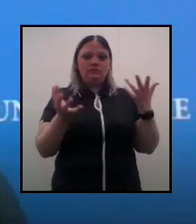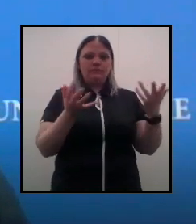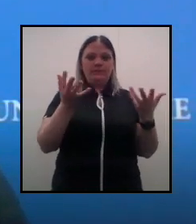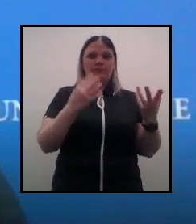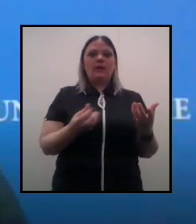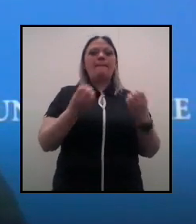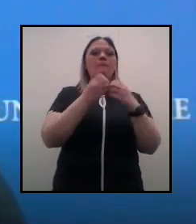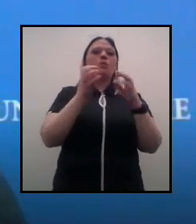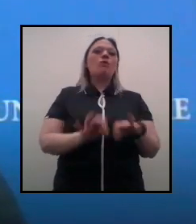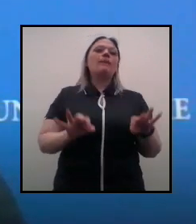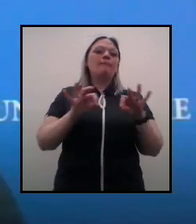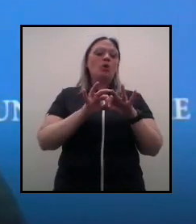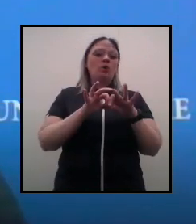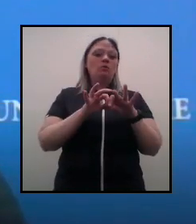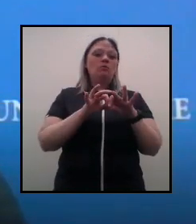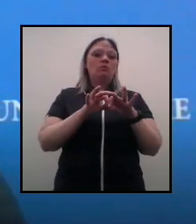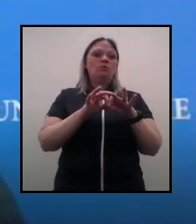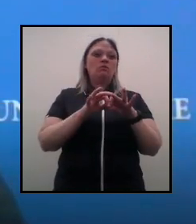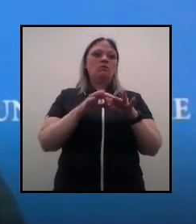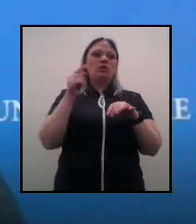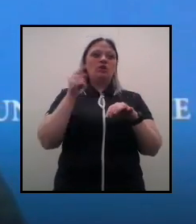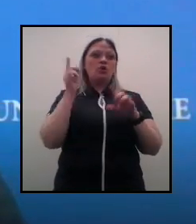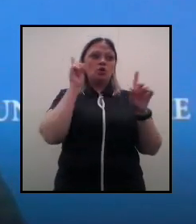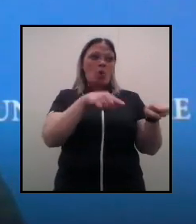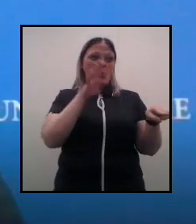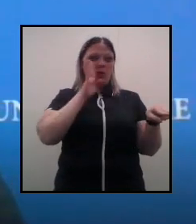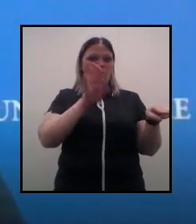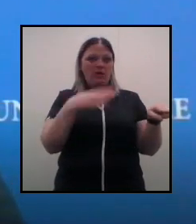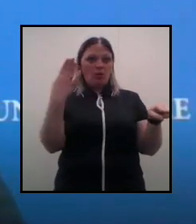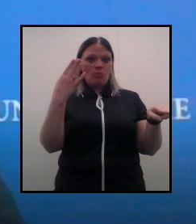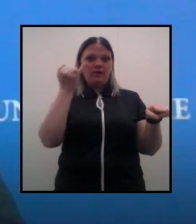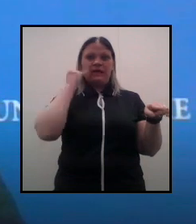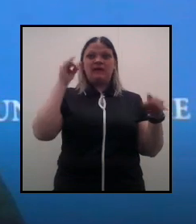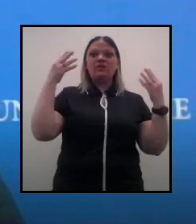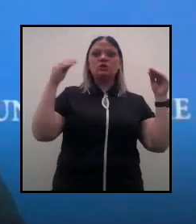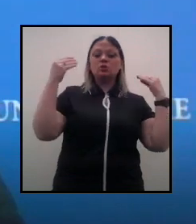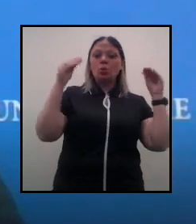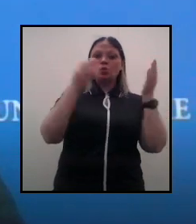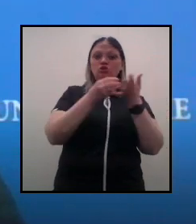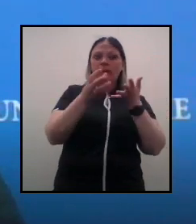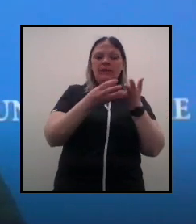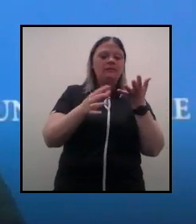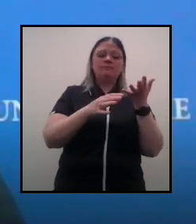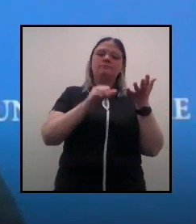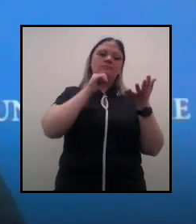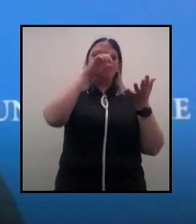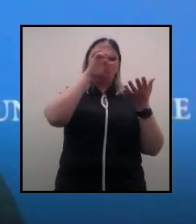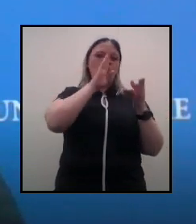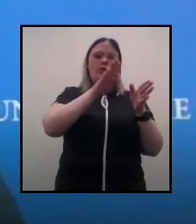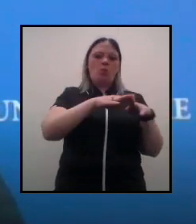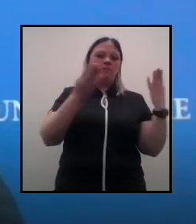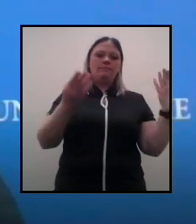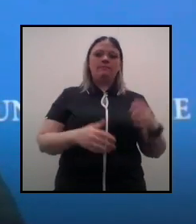more importantly, is the thing that you're going for even going to be open? Because if it's retail based, I don't think it's going to be opened.